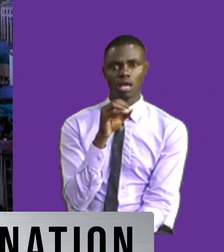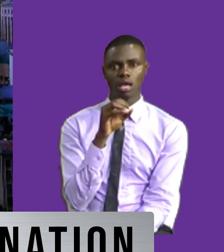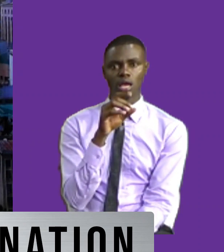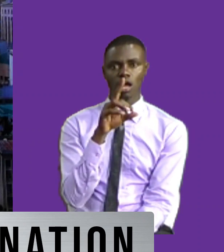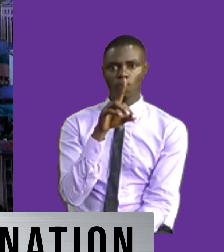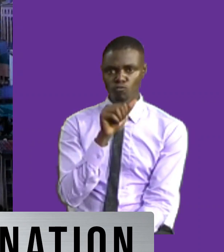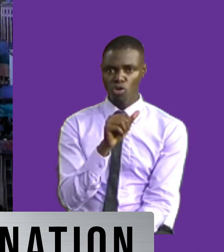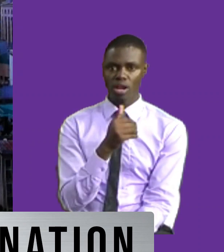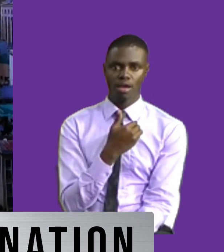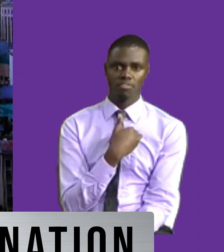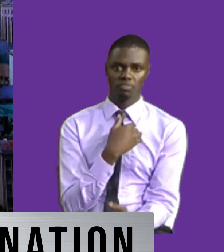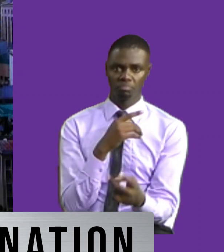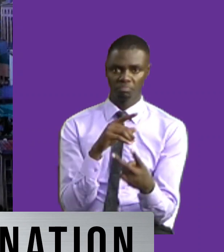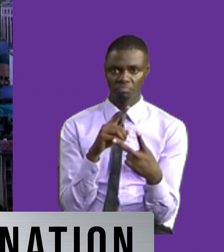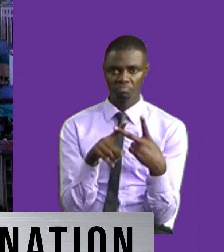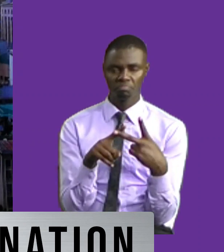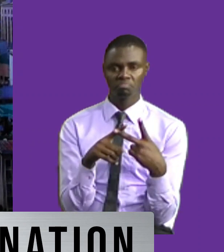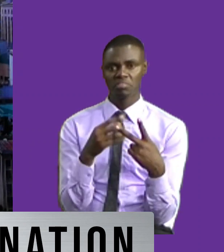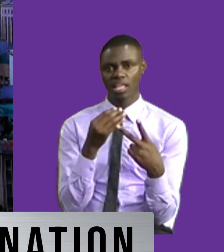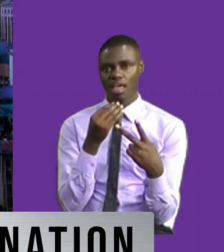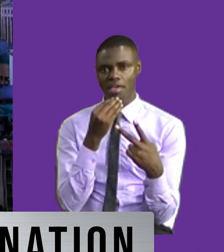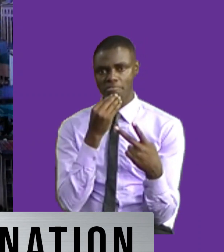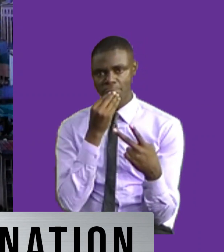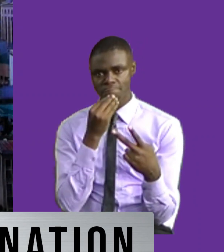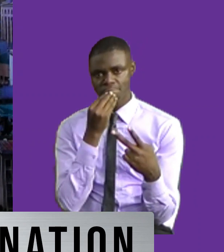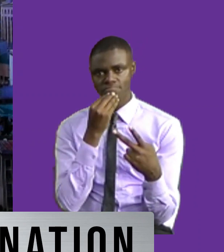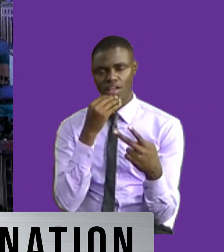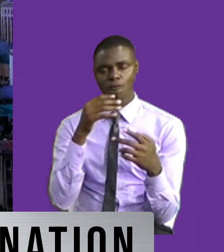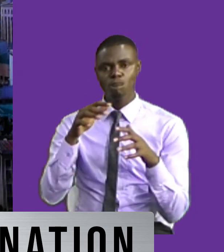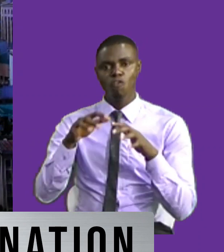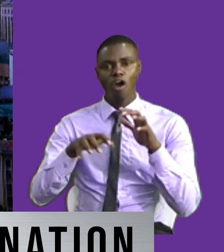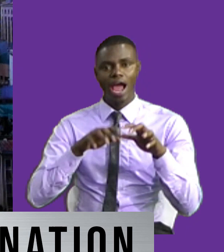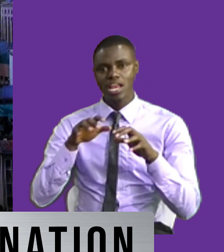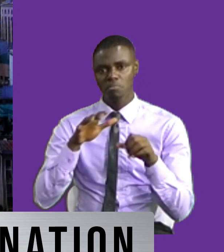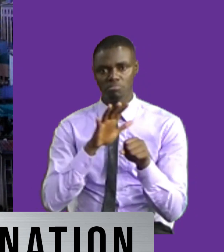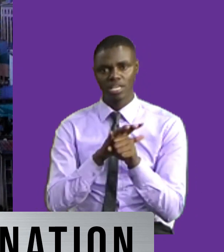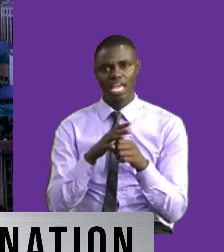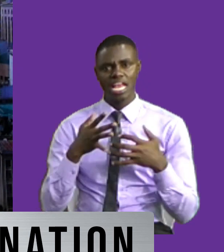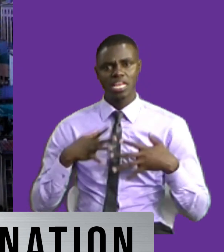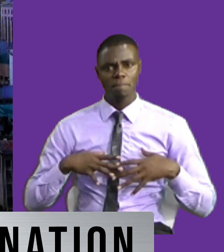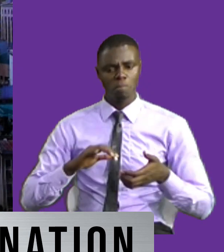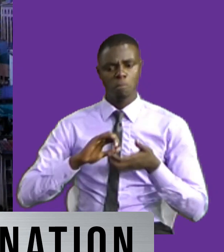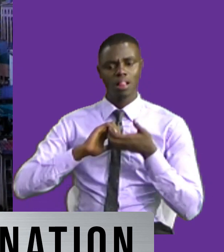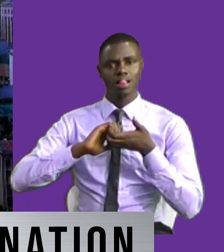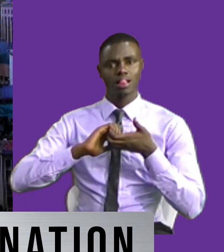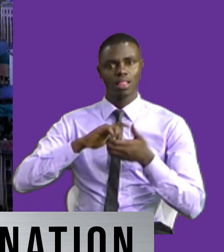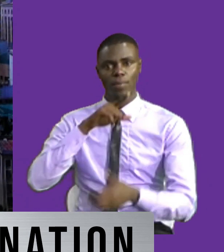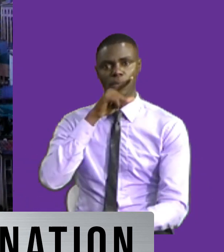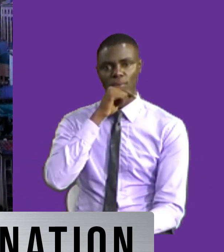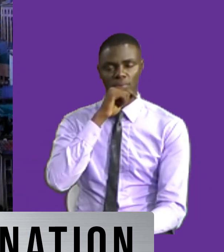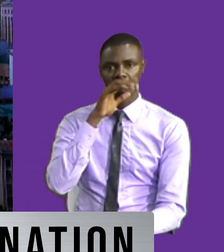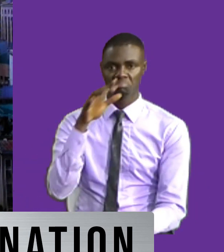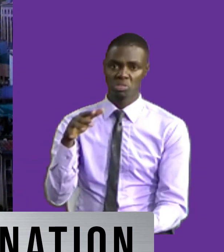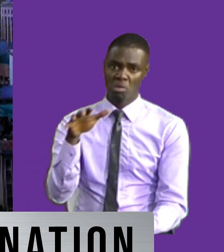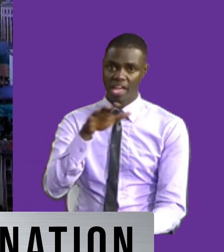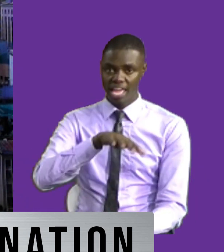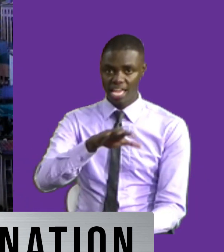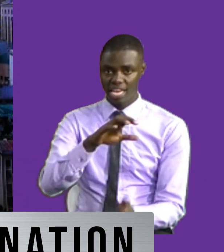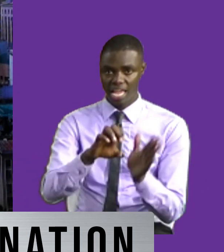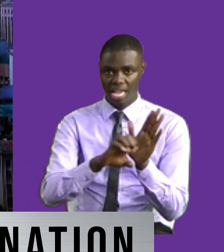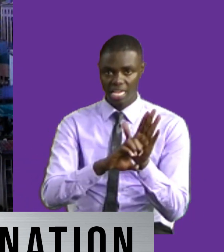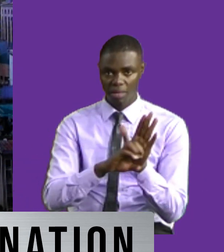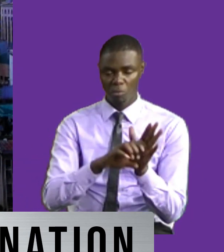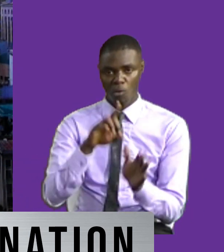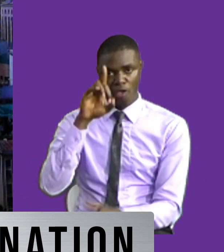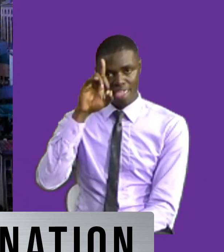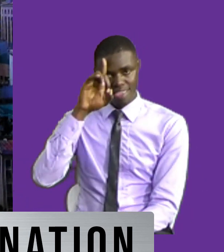lot of livestock feed, and where everybody is engaged in it, I'm talking of areas like